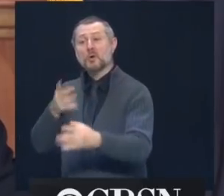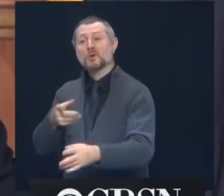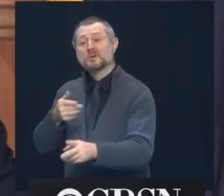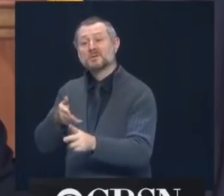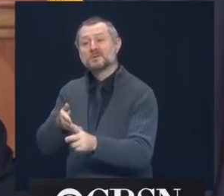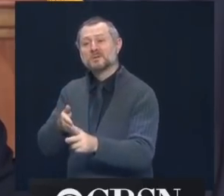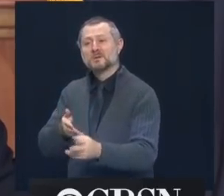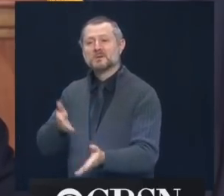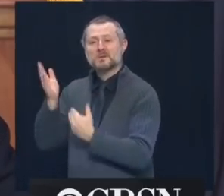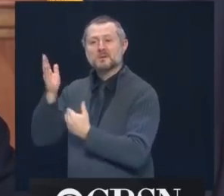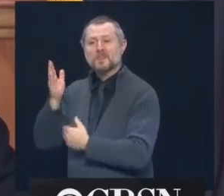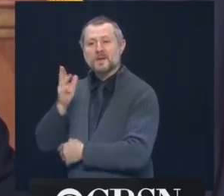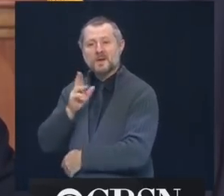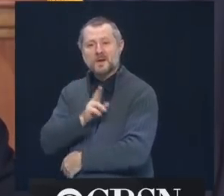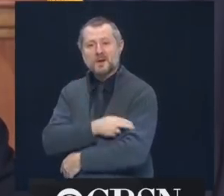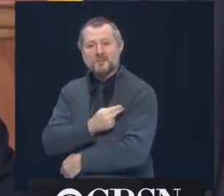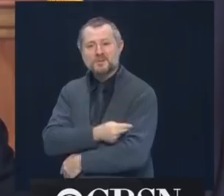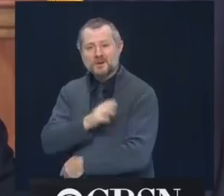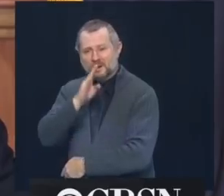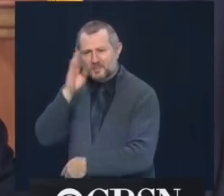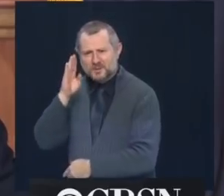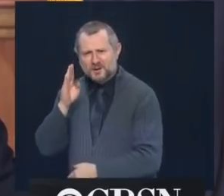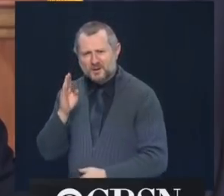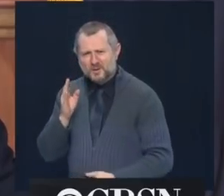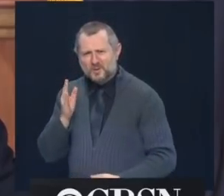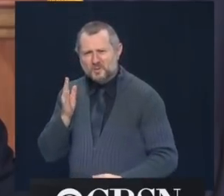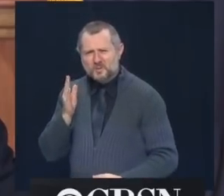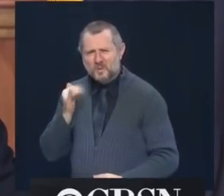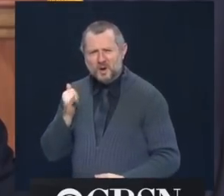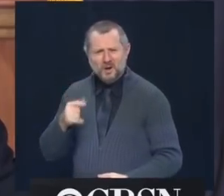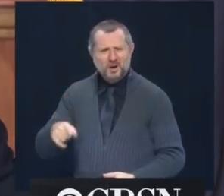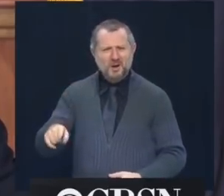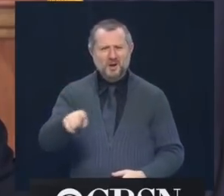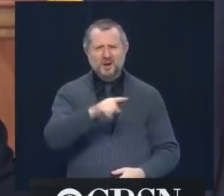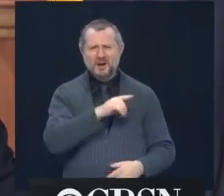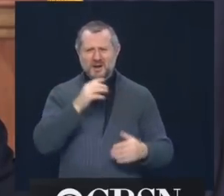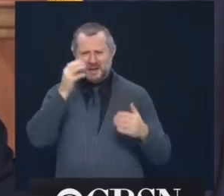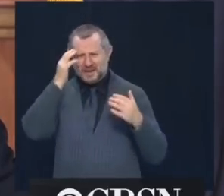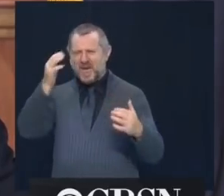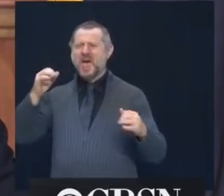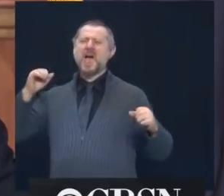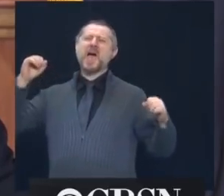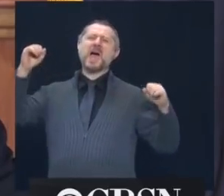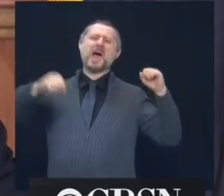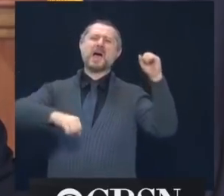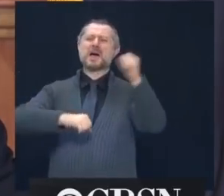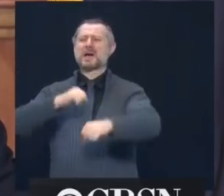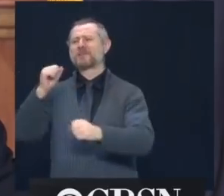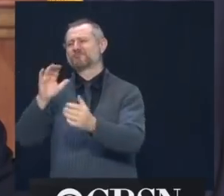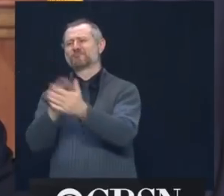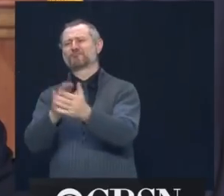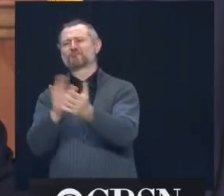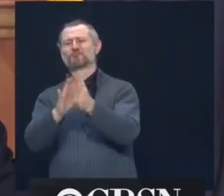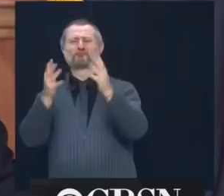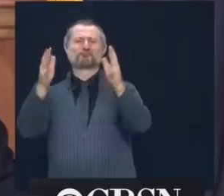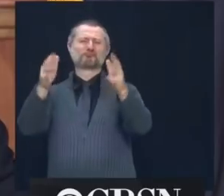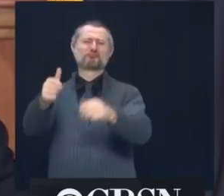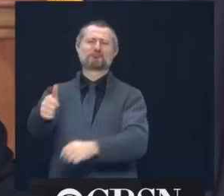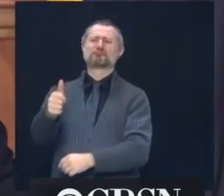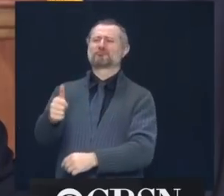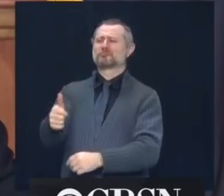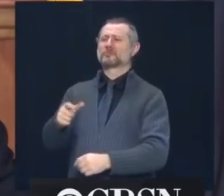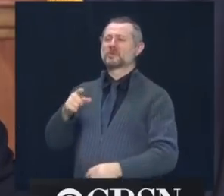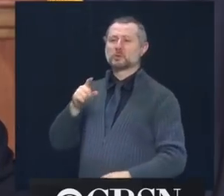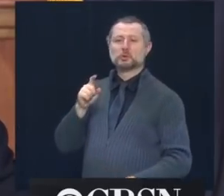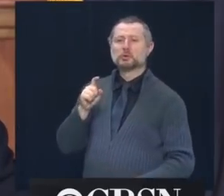police officer. Why would you cheer on that behavior? Why would you not condemn